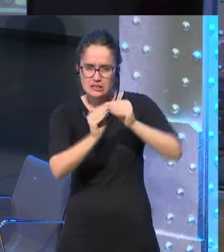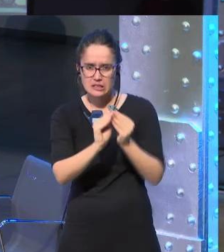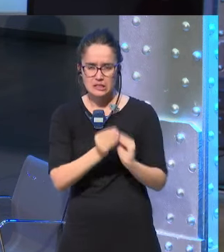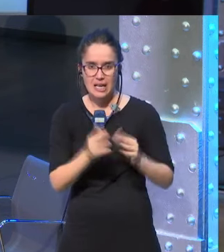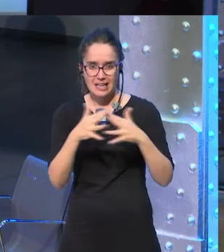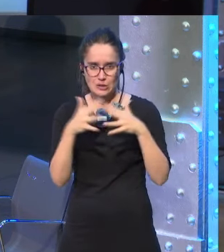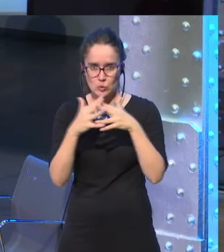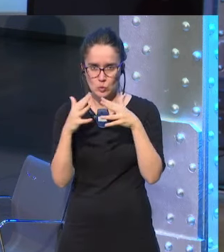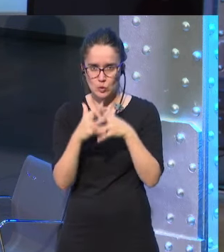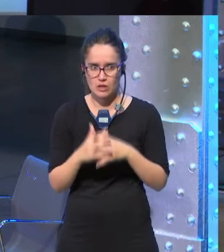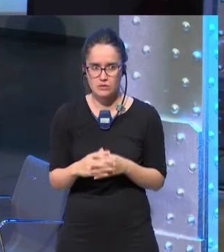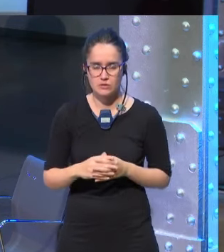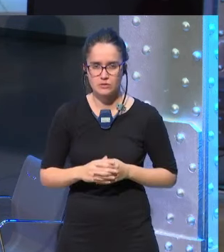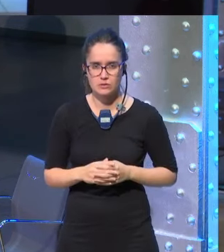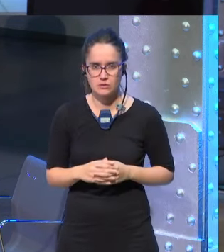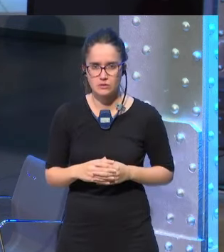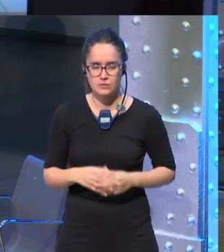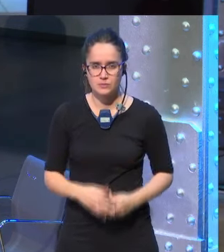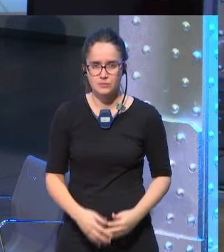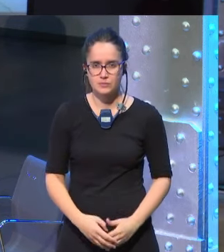material. Oops.